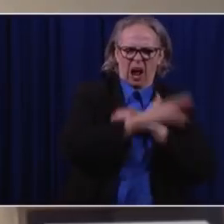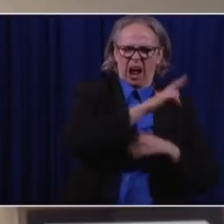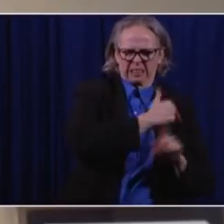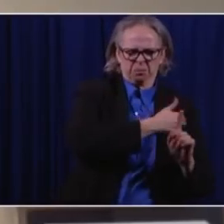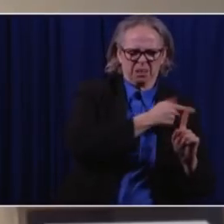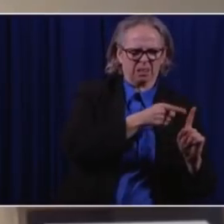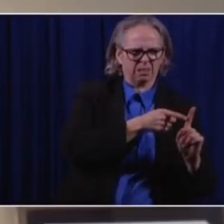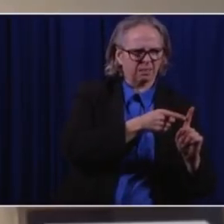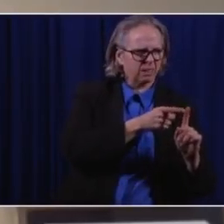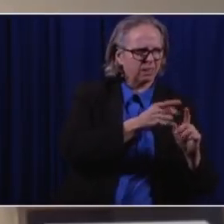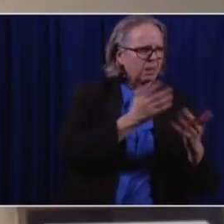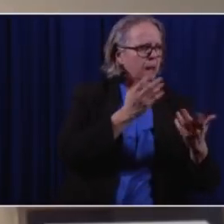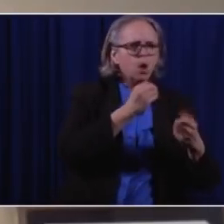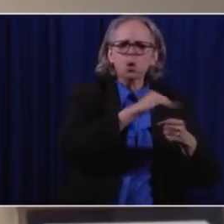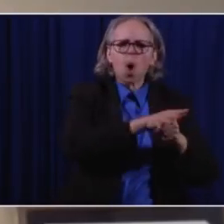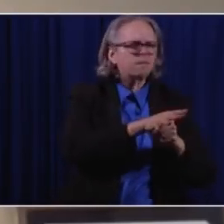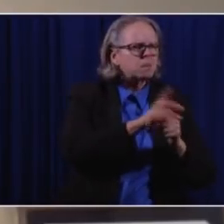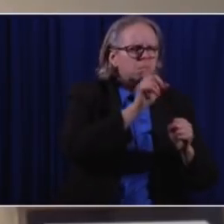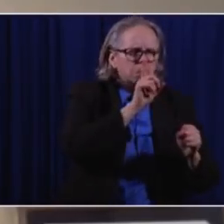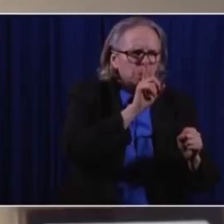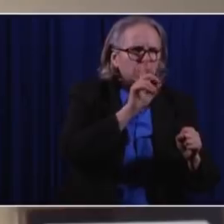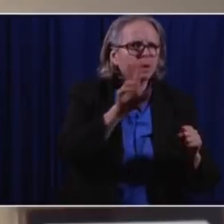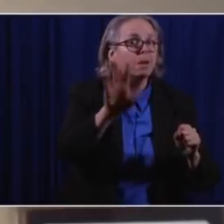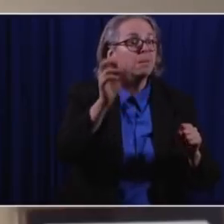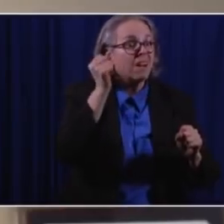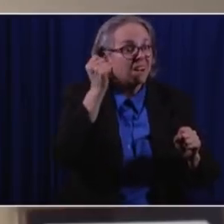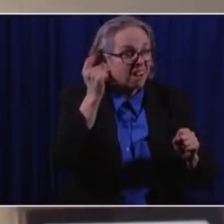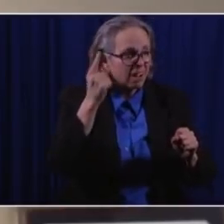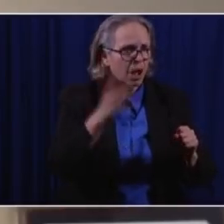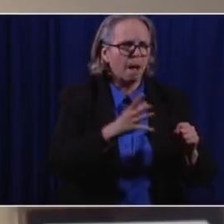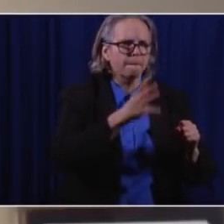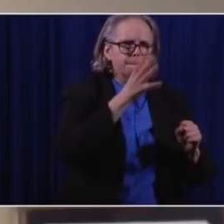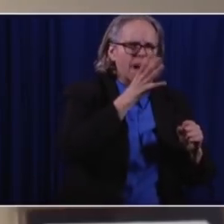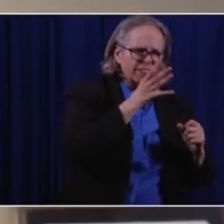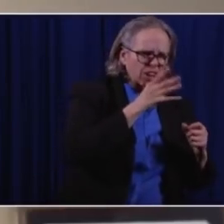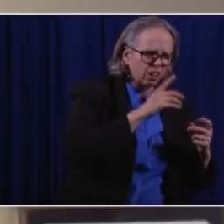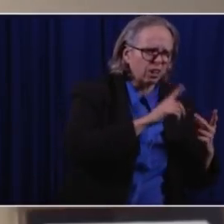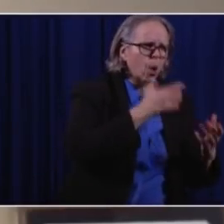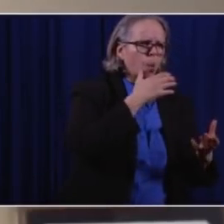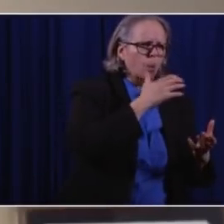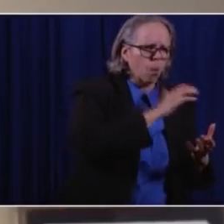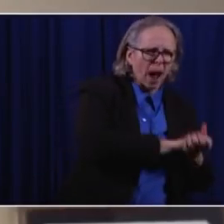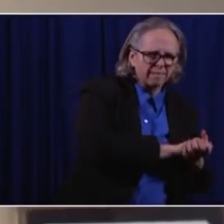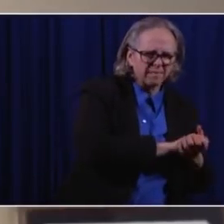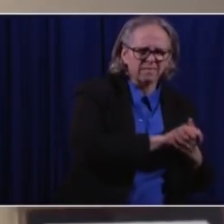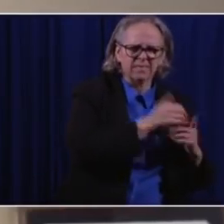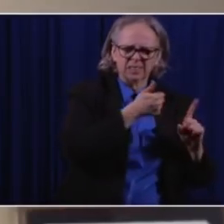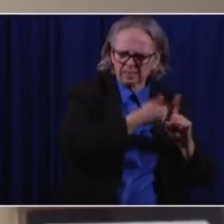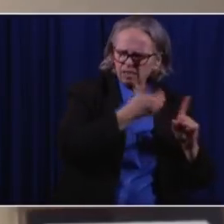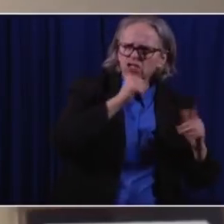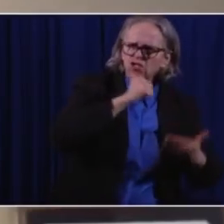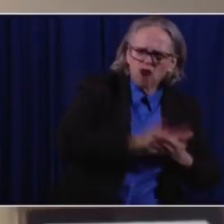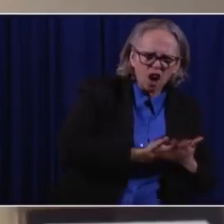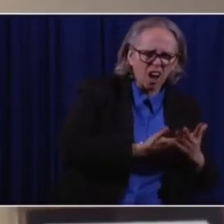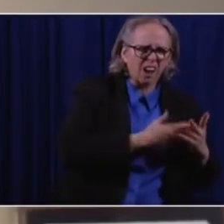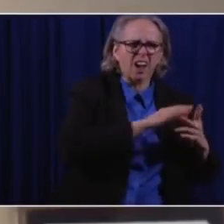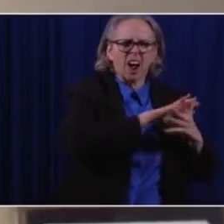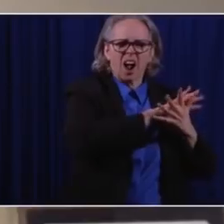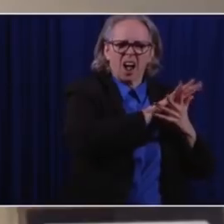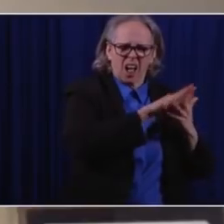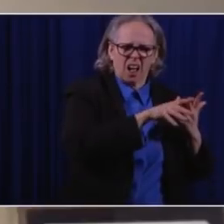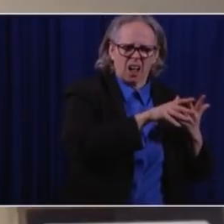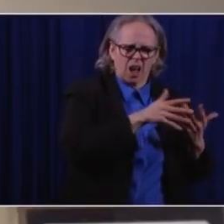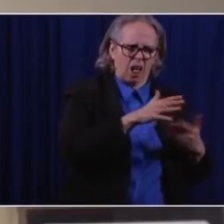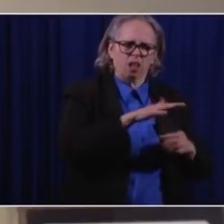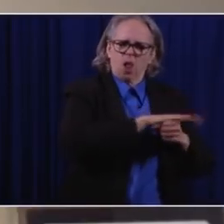COVID. She's a mother, she's a wife, she's a daughter, she's many other things. The local hospital did a very good job.